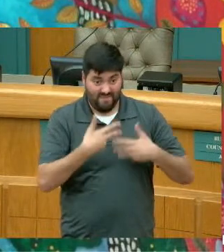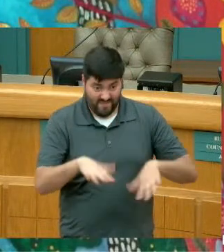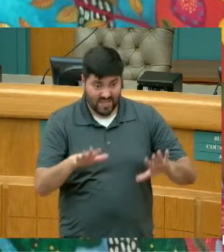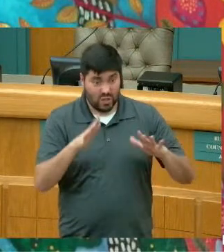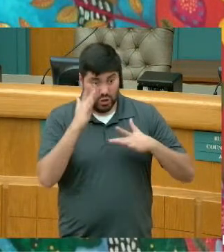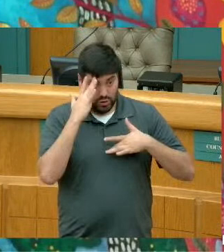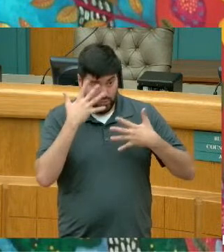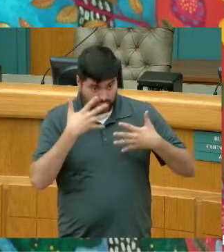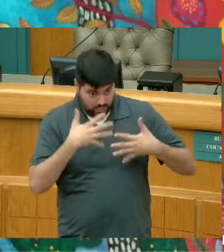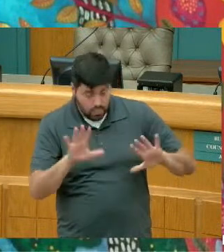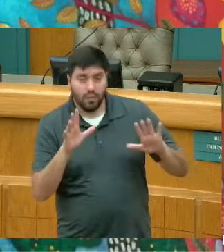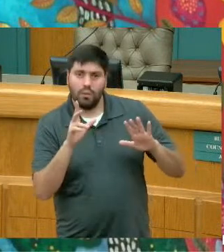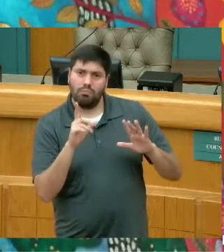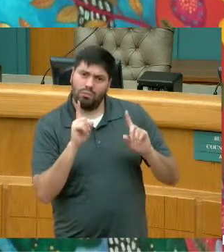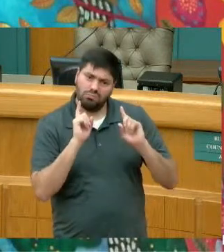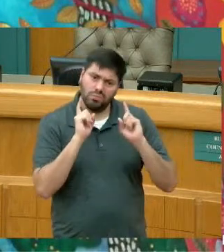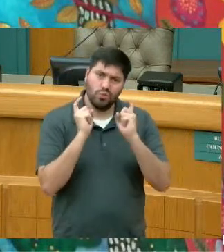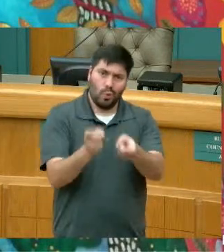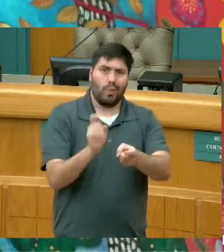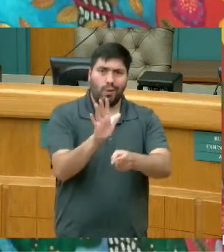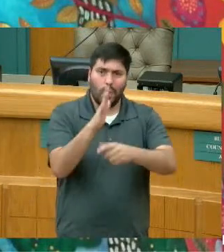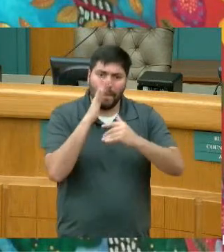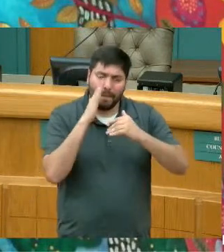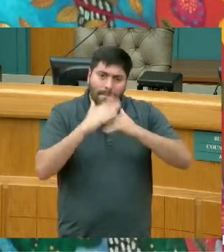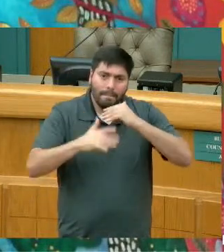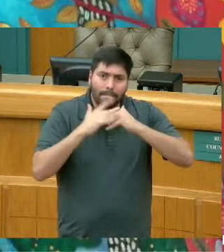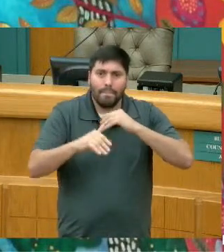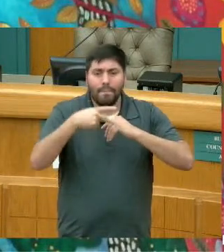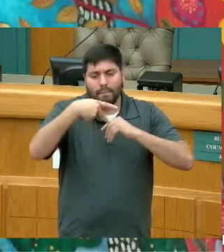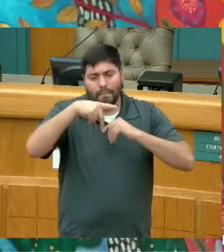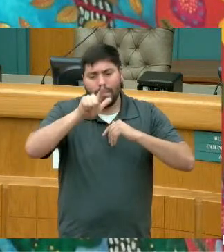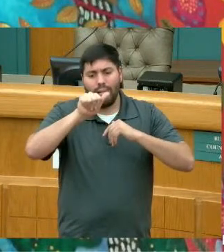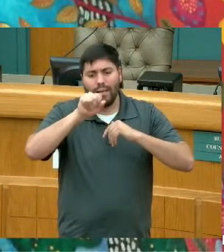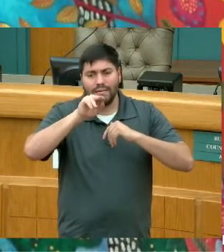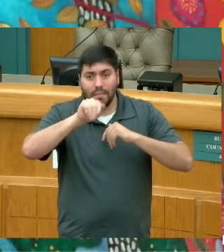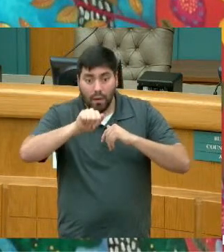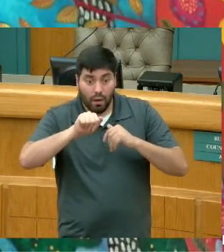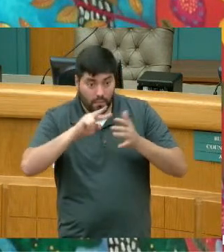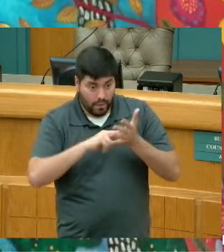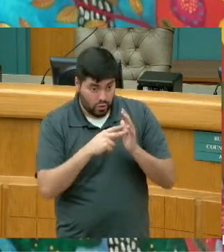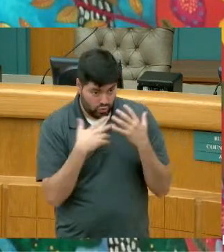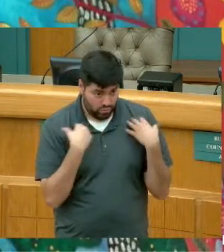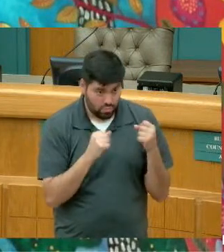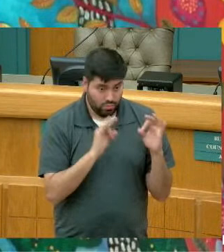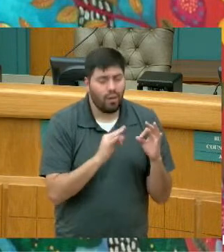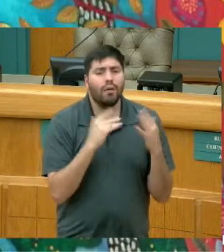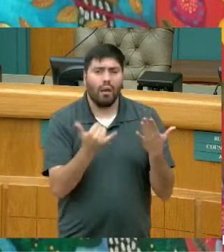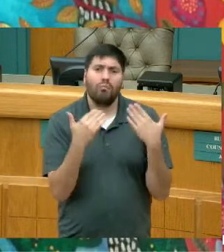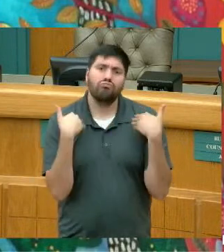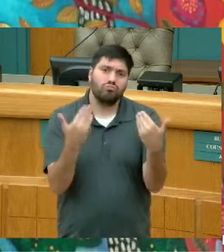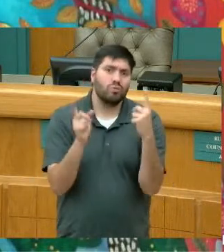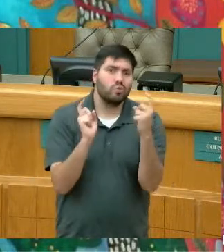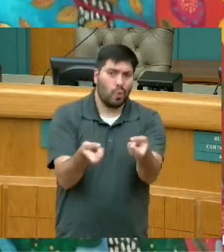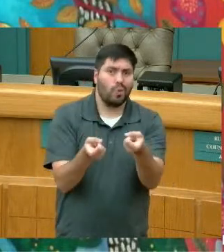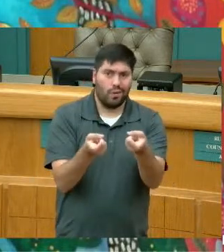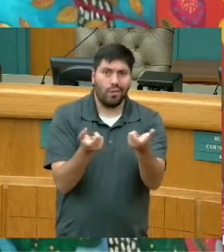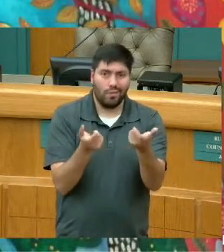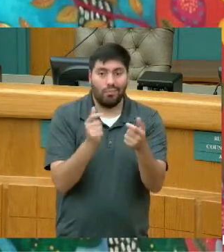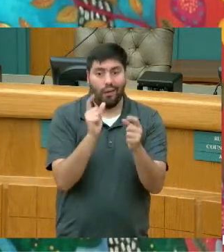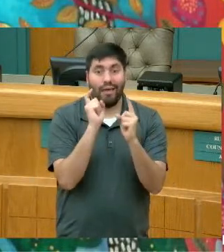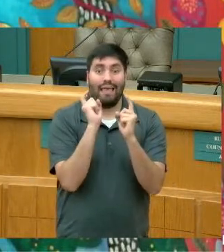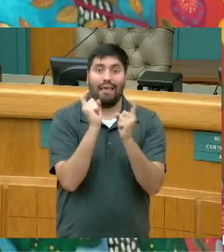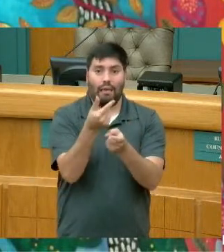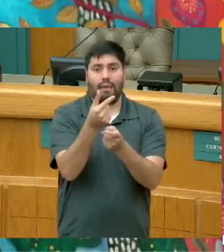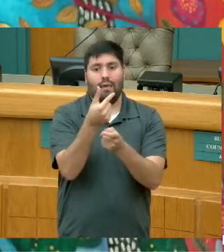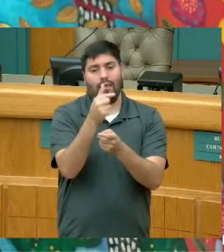and of their quarantine, and make sure that they've fully recovered. But when it's time, they can give that gift